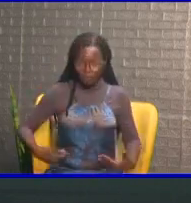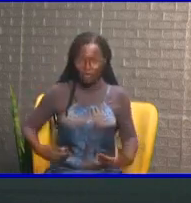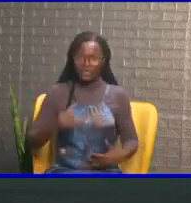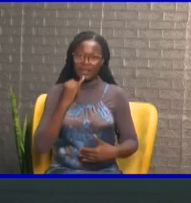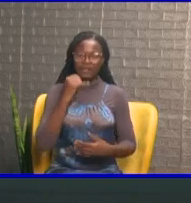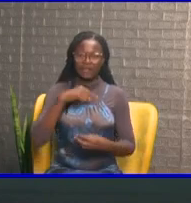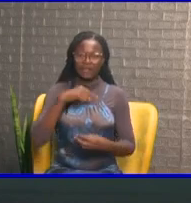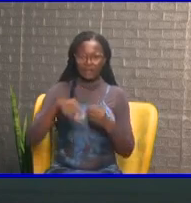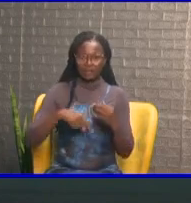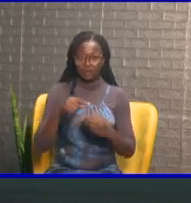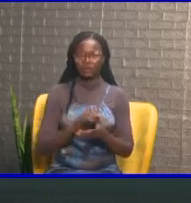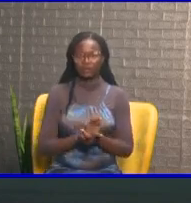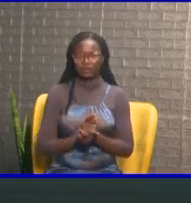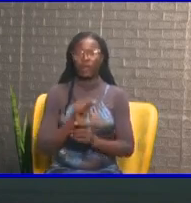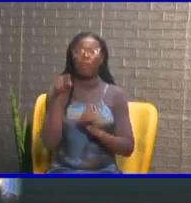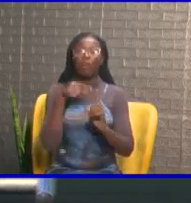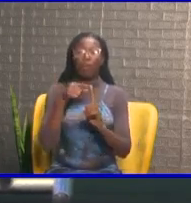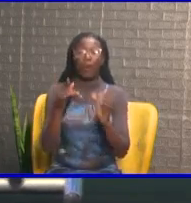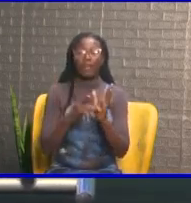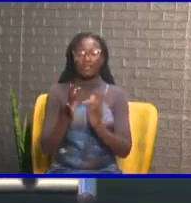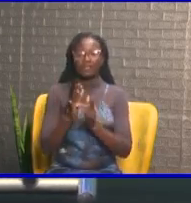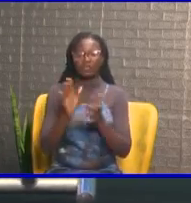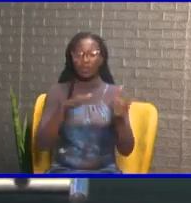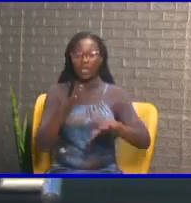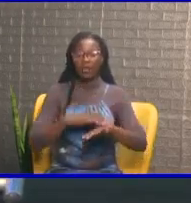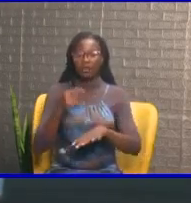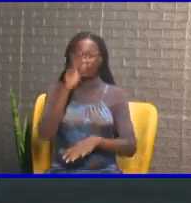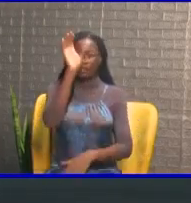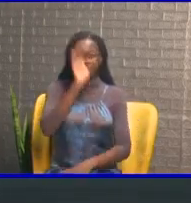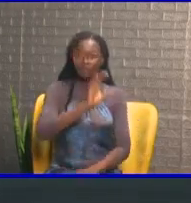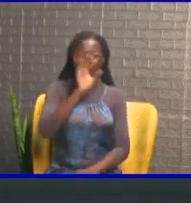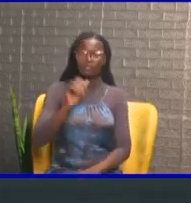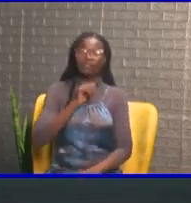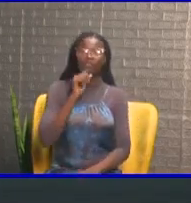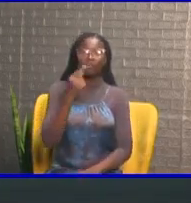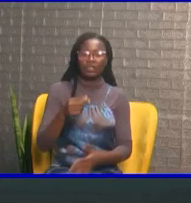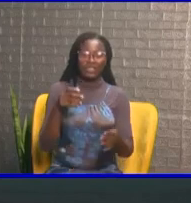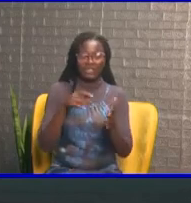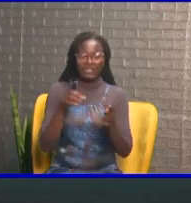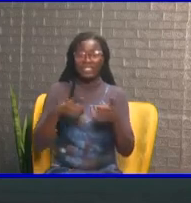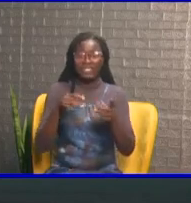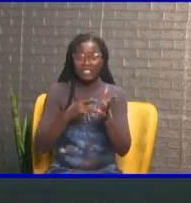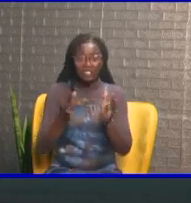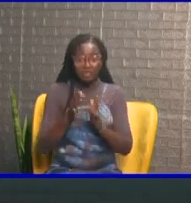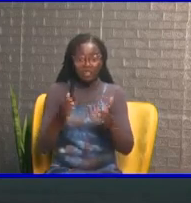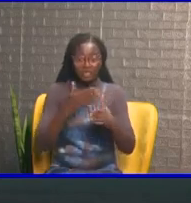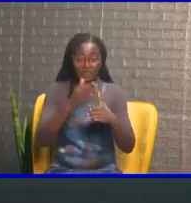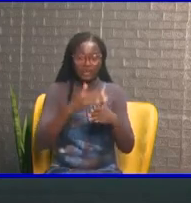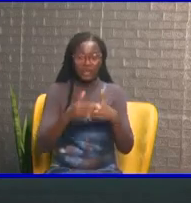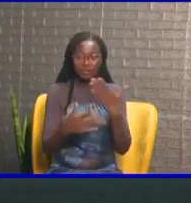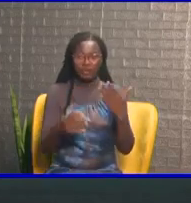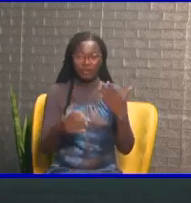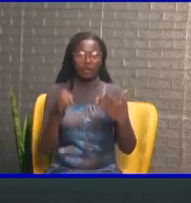about. When Jesus died on the cross, not only did he shed his blood, he offered up his